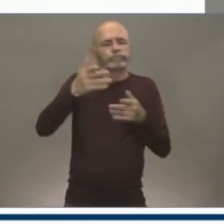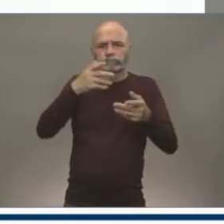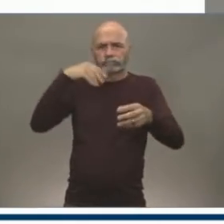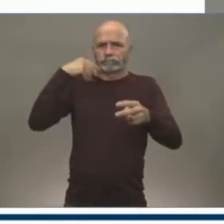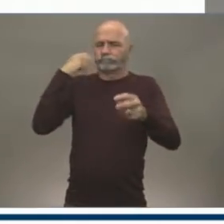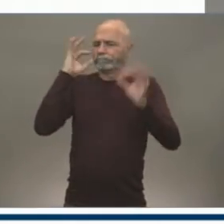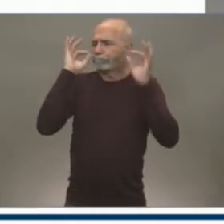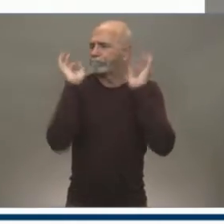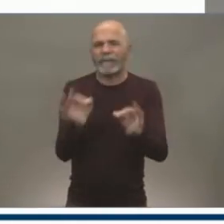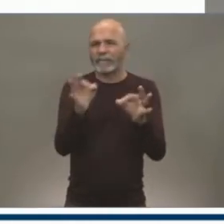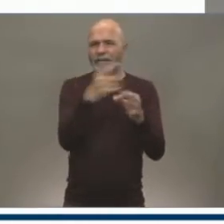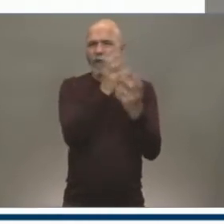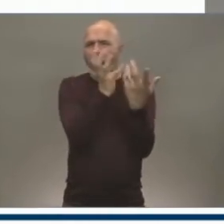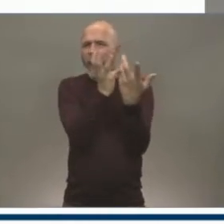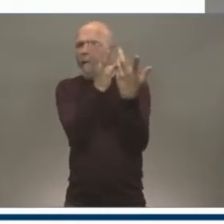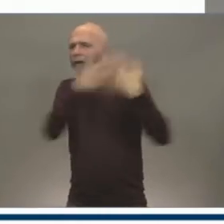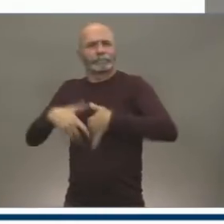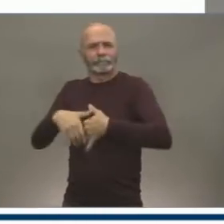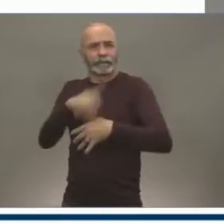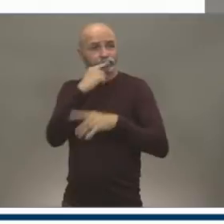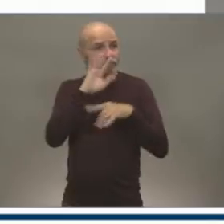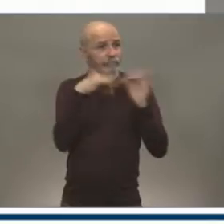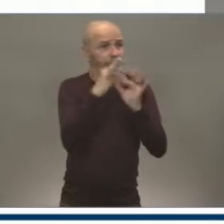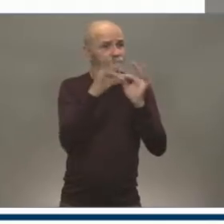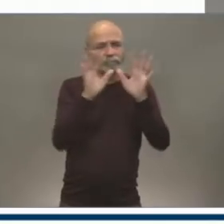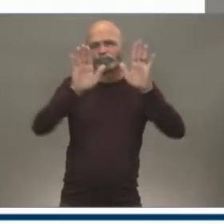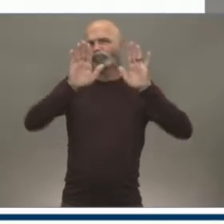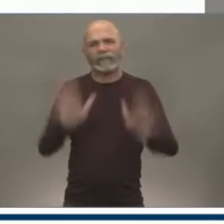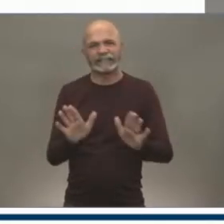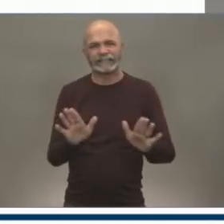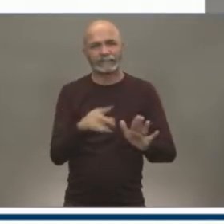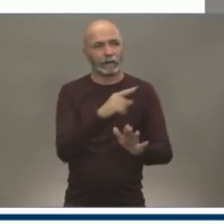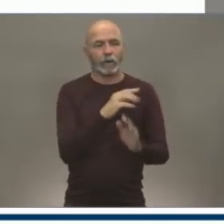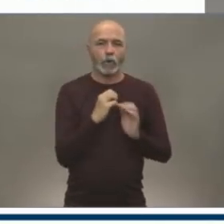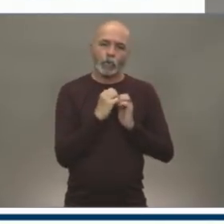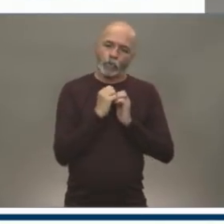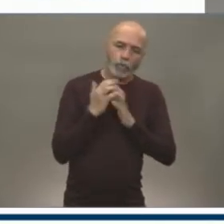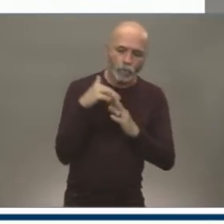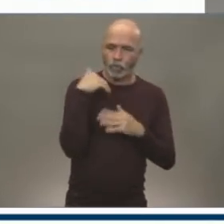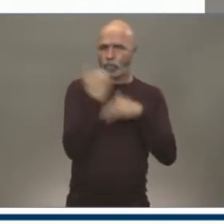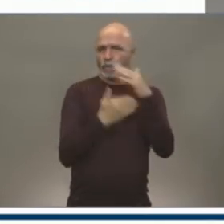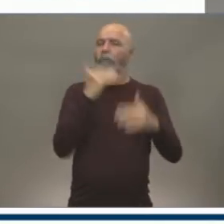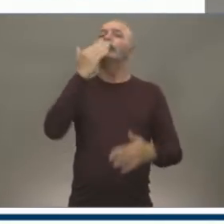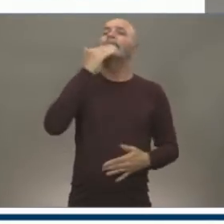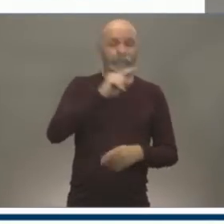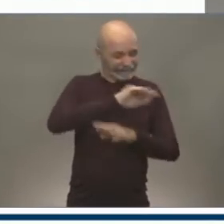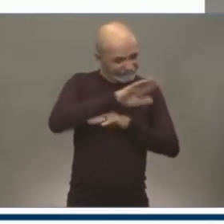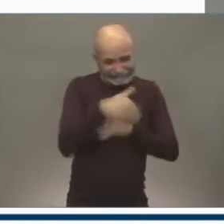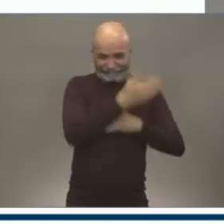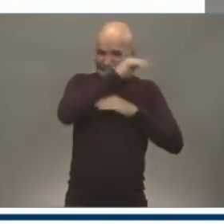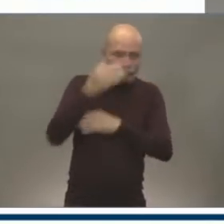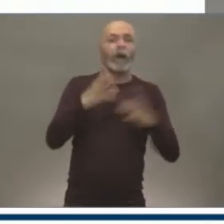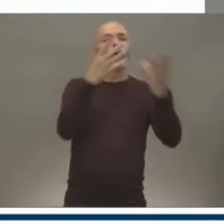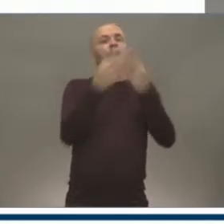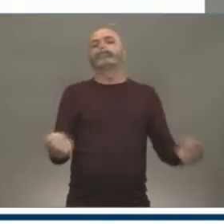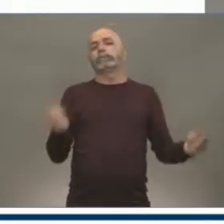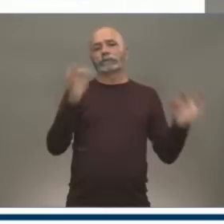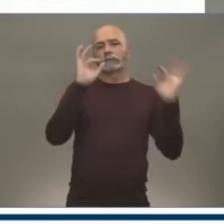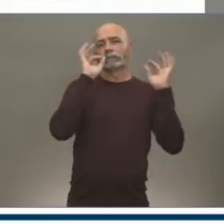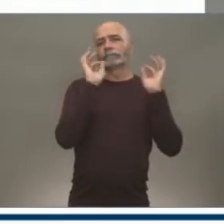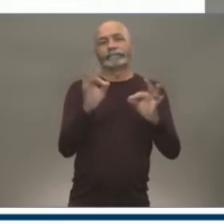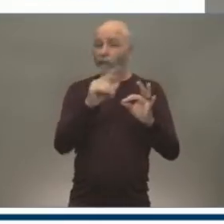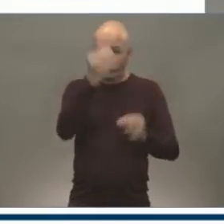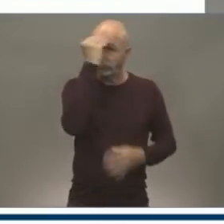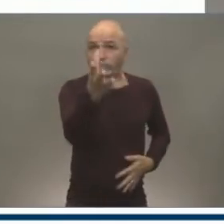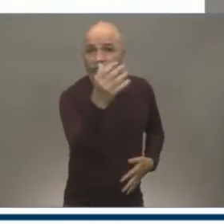demands. They have stood up an entirely new testing stream almost overnight, and that is no small feat. I also